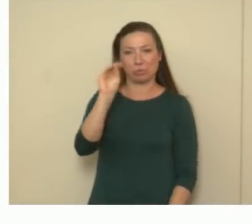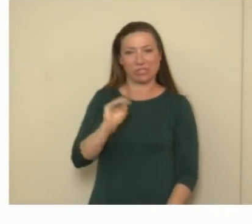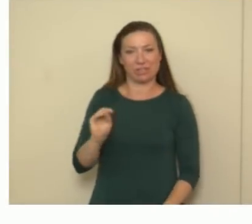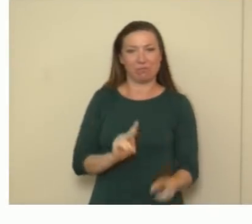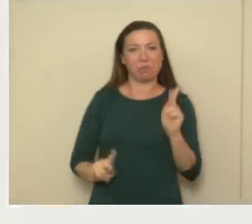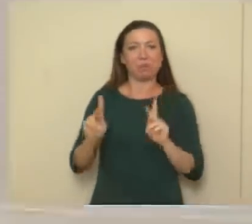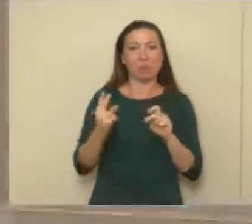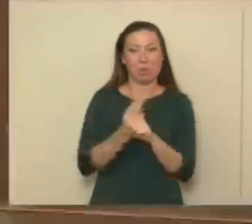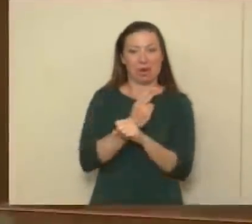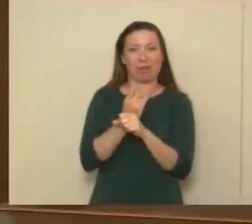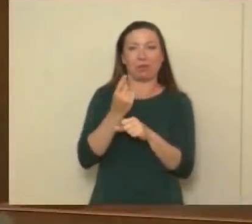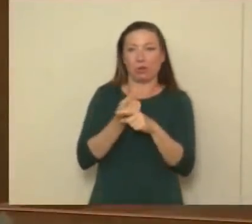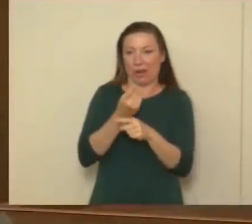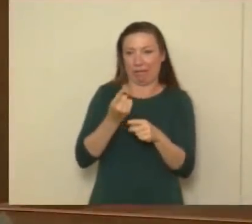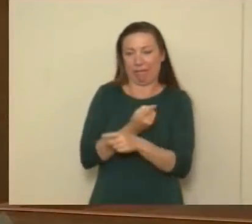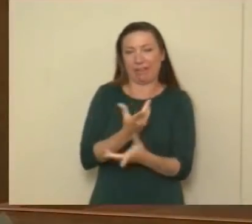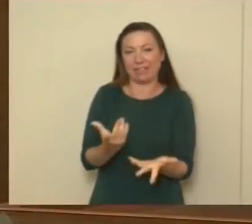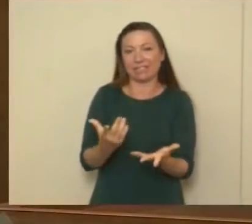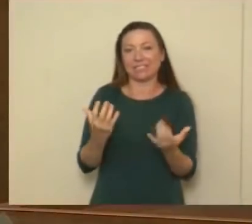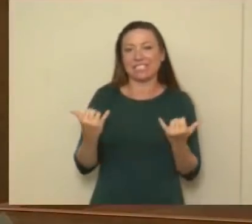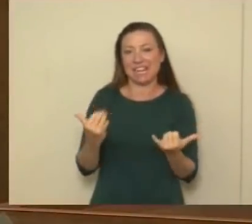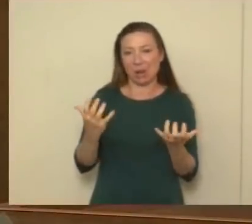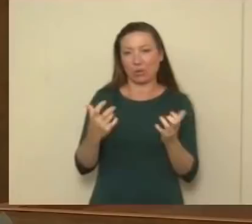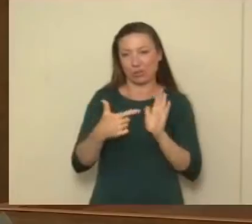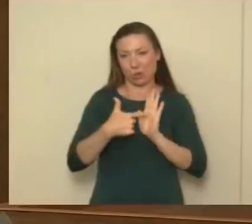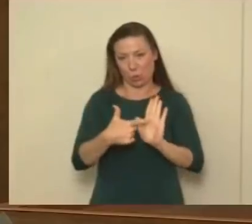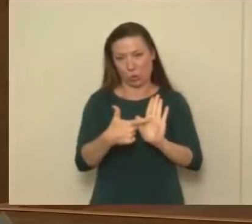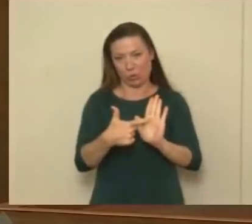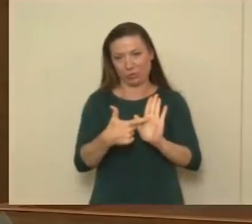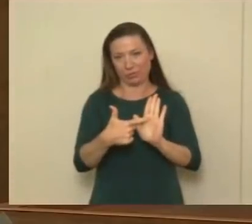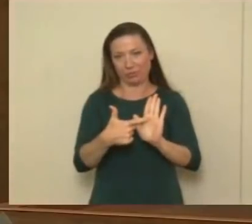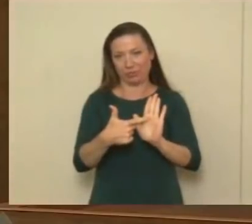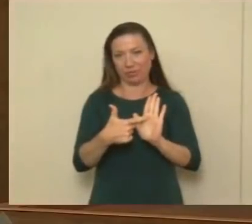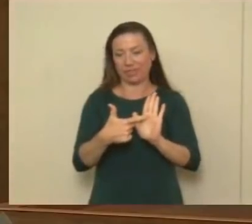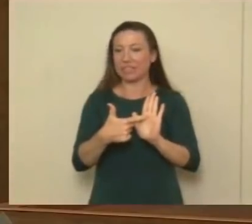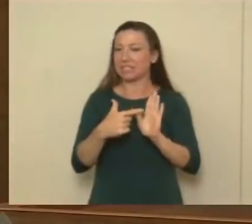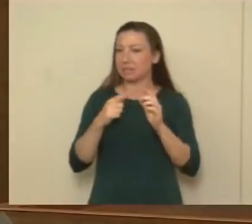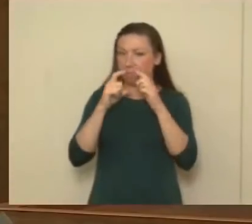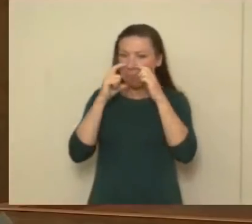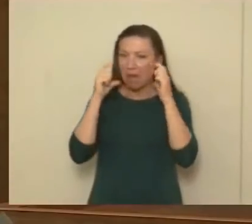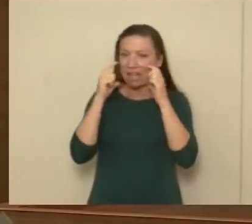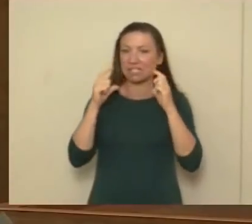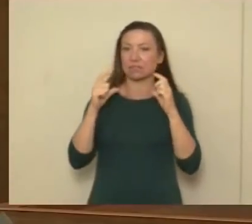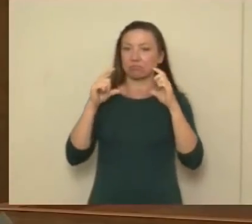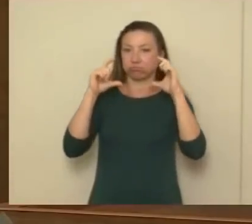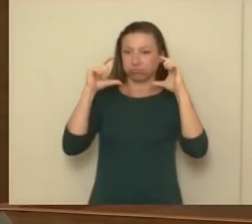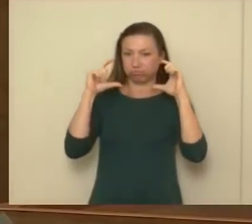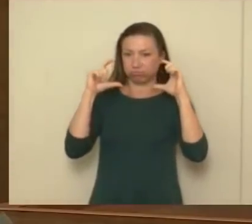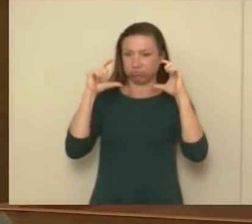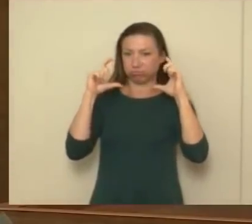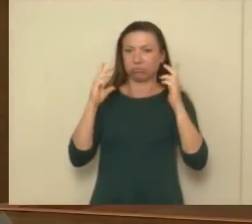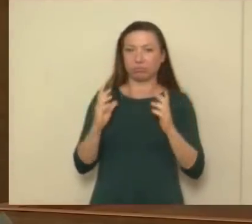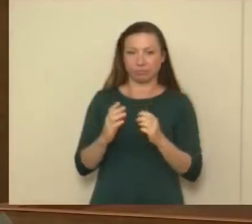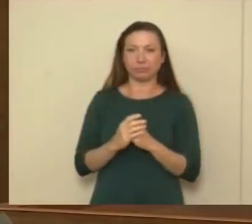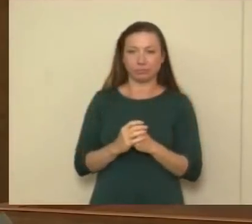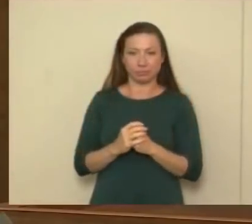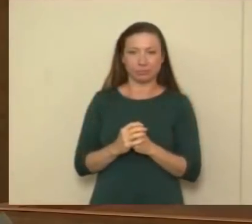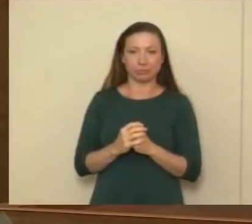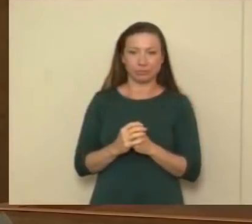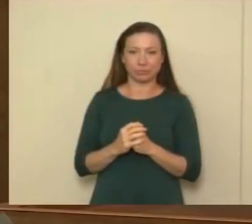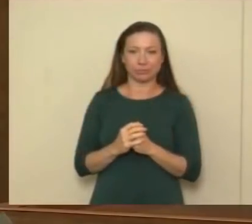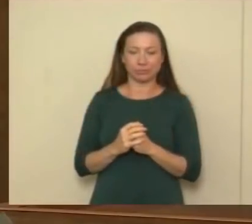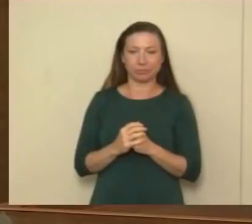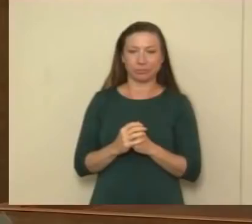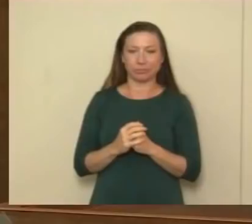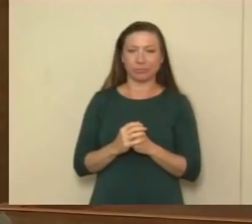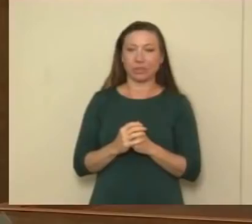Be a little tricky because I'll have a mask on, but this is sort of the horizontal mask, and there's several principles. One is you want it to